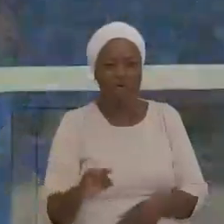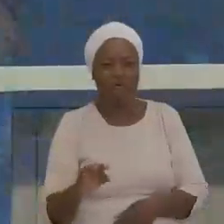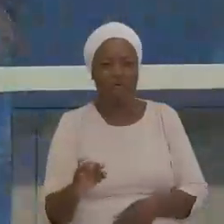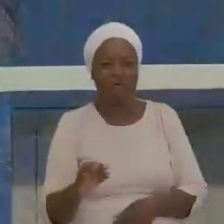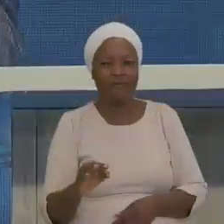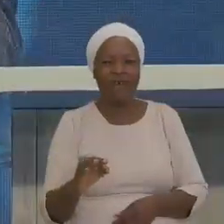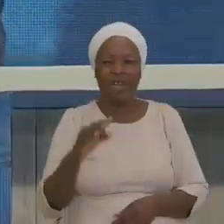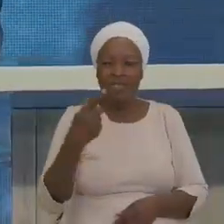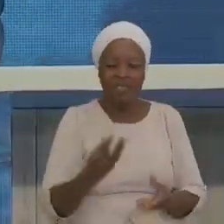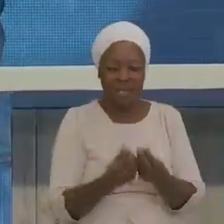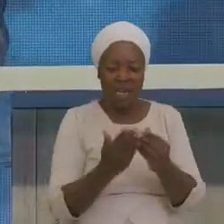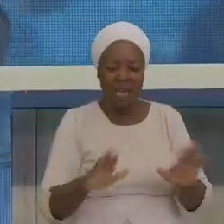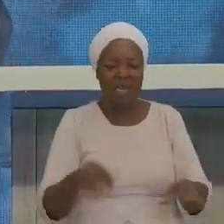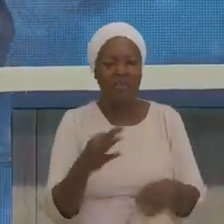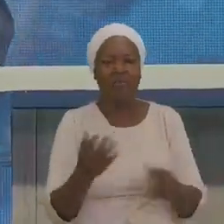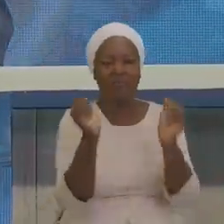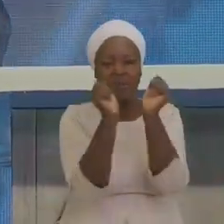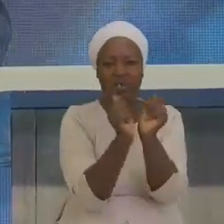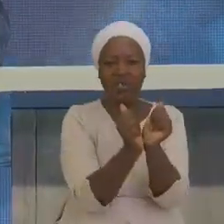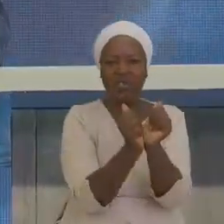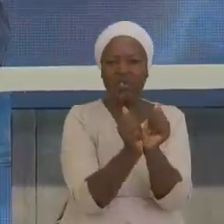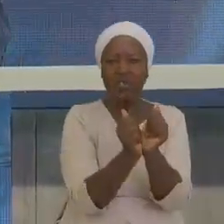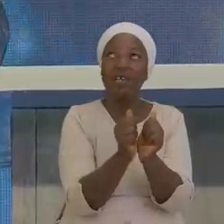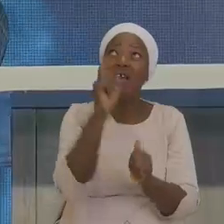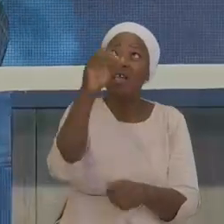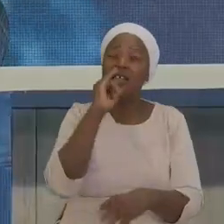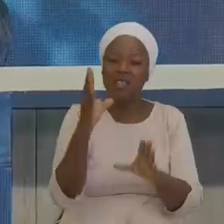land of bondage. Is taking you